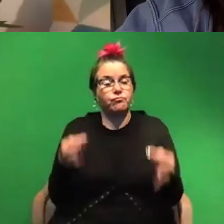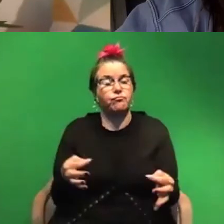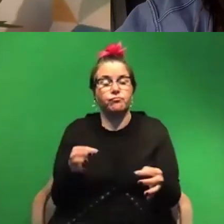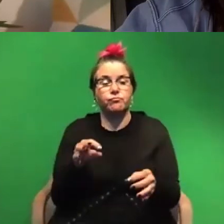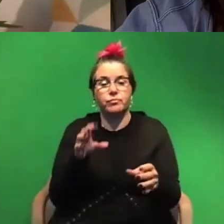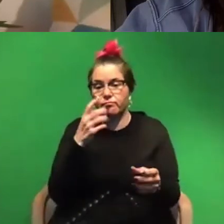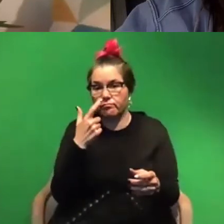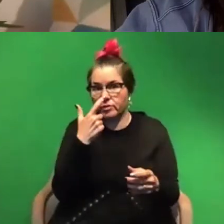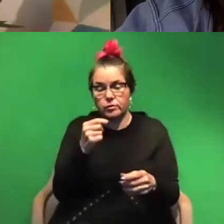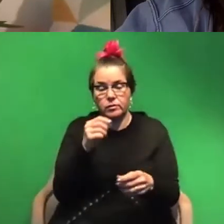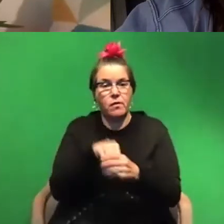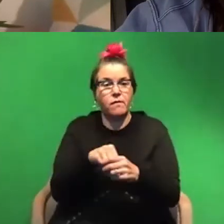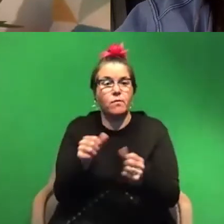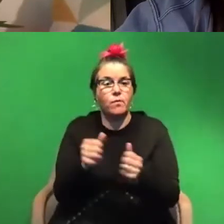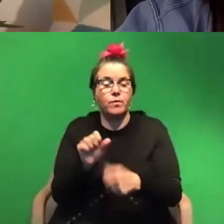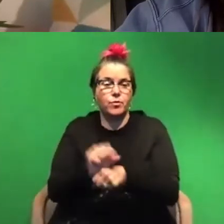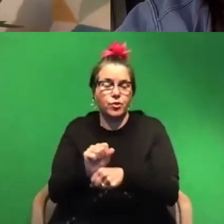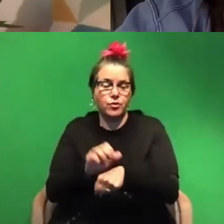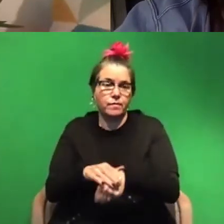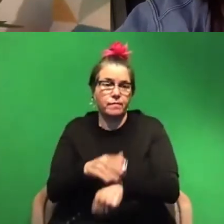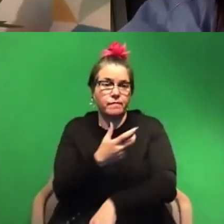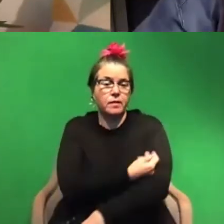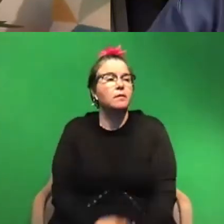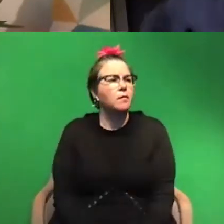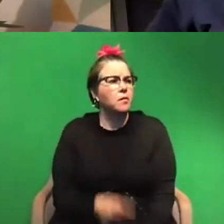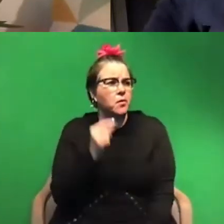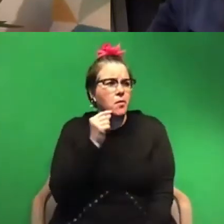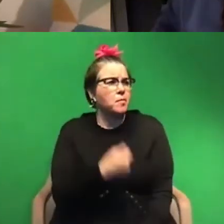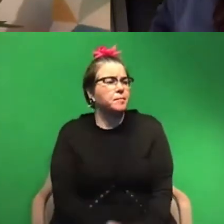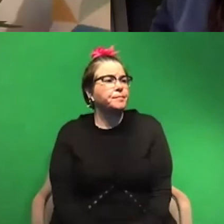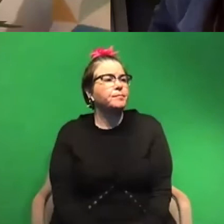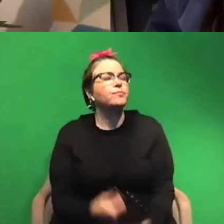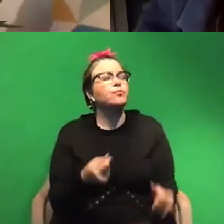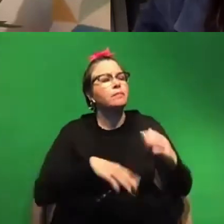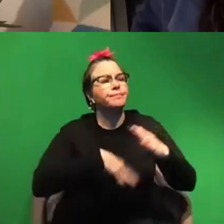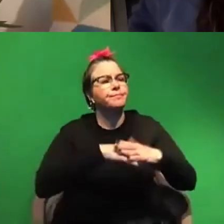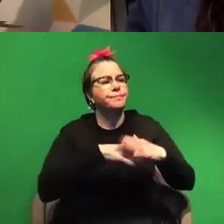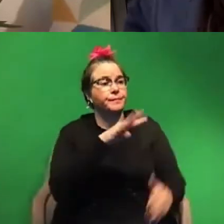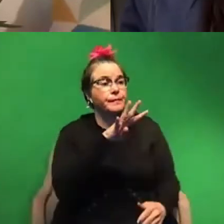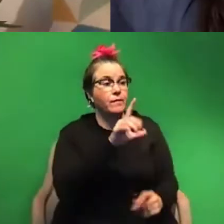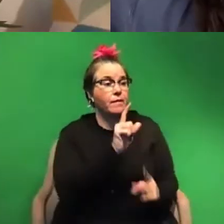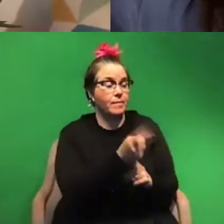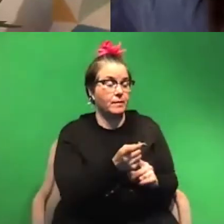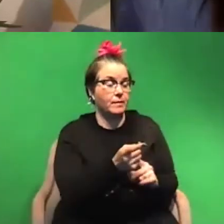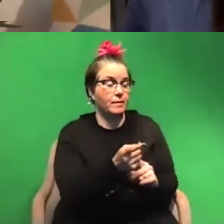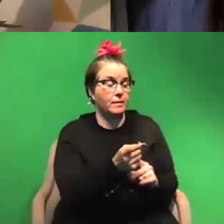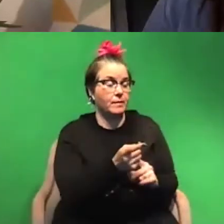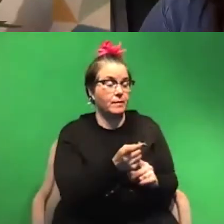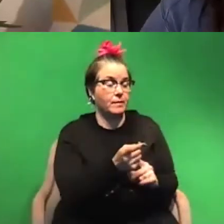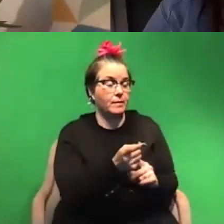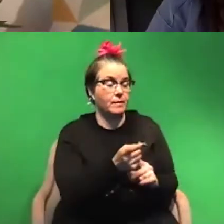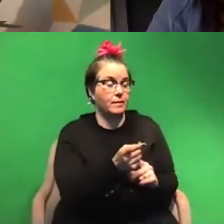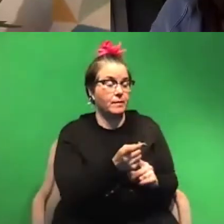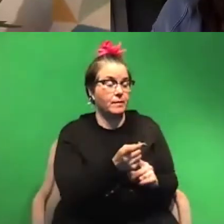in working on vaccines. Cool. Sounds good. So we try to keep these sessions to be right around 45 minutes, and we are out of time